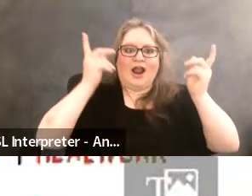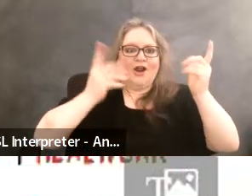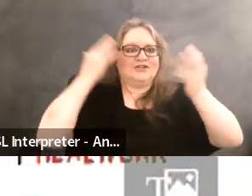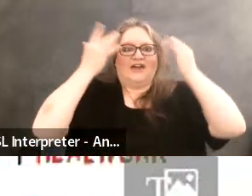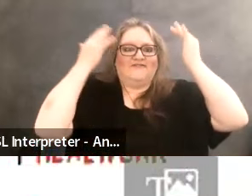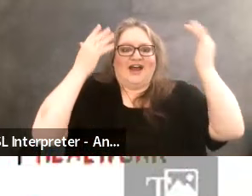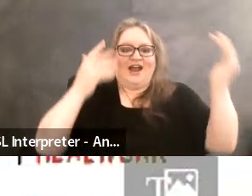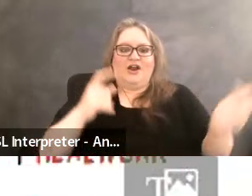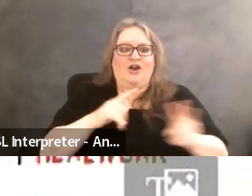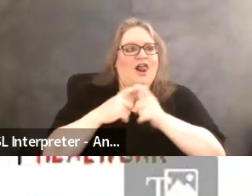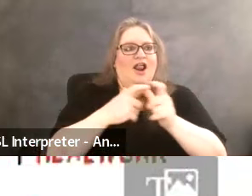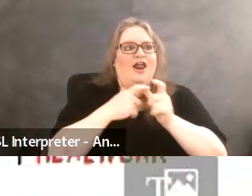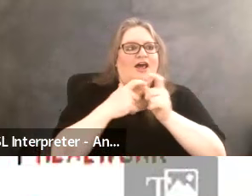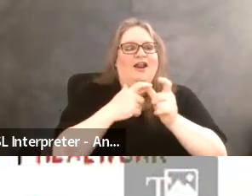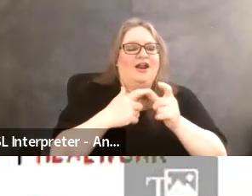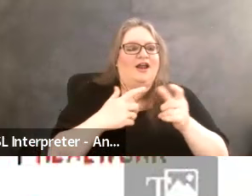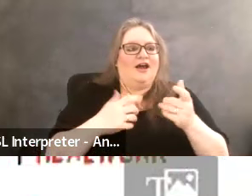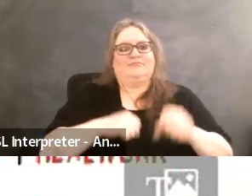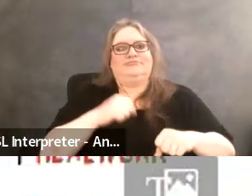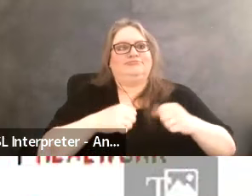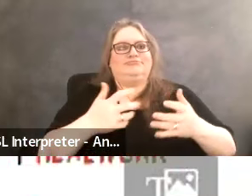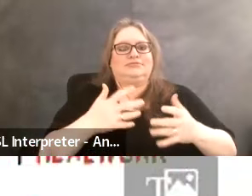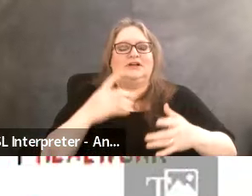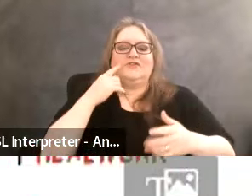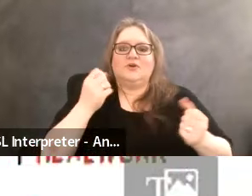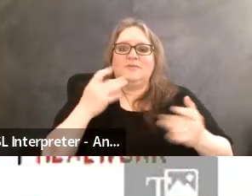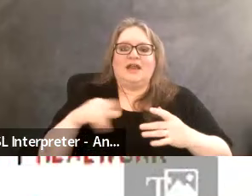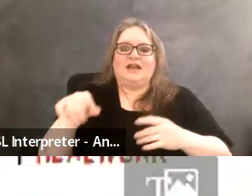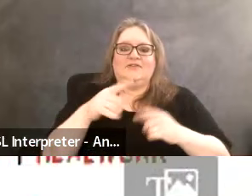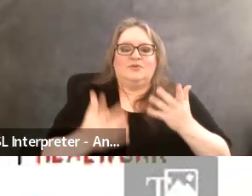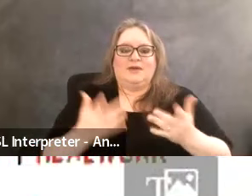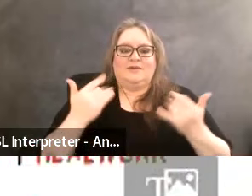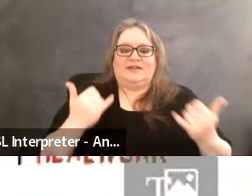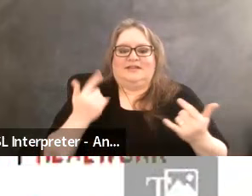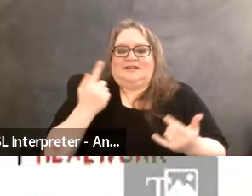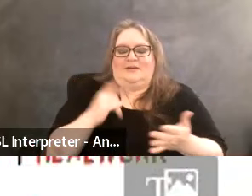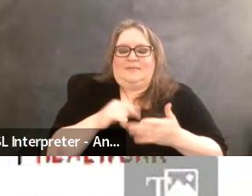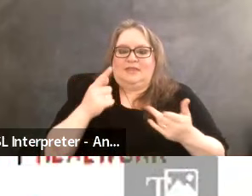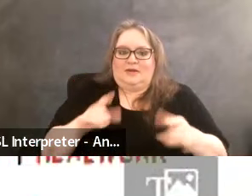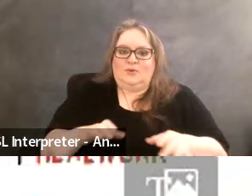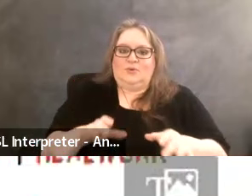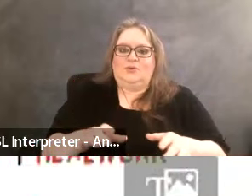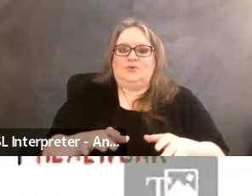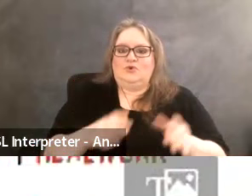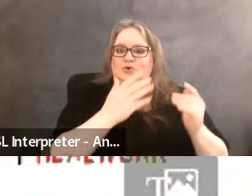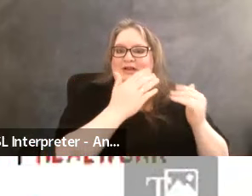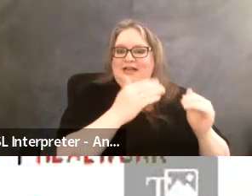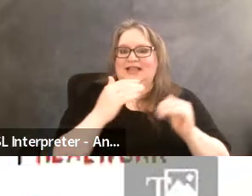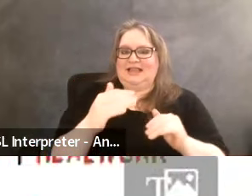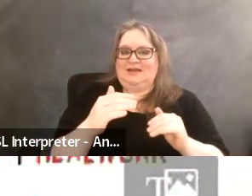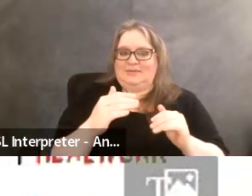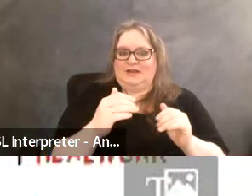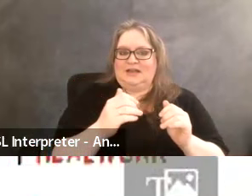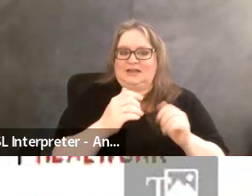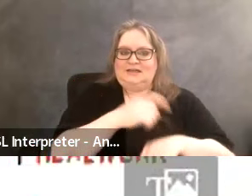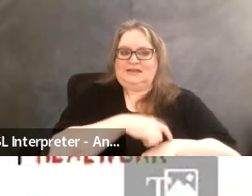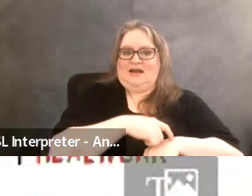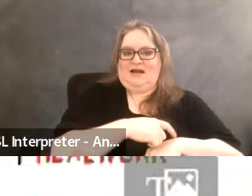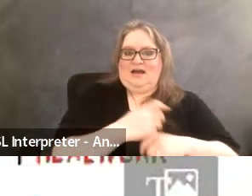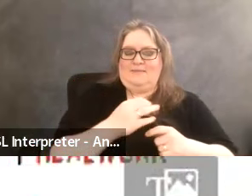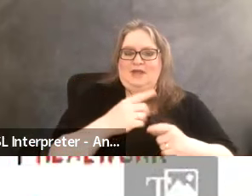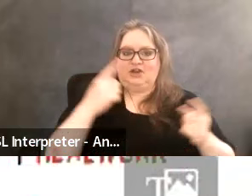like crazy. For many of you, maybe this is something that you do on a limited amount of time. And so you have it